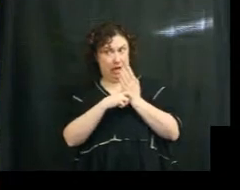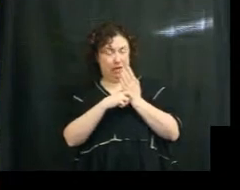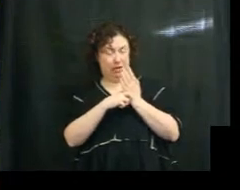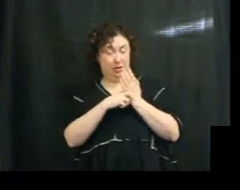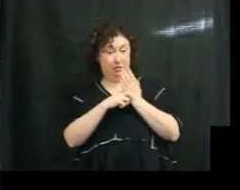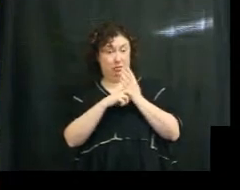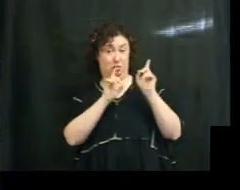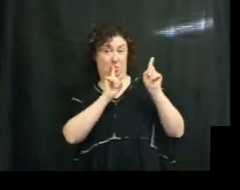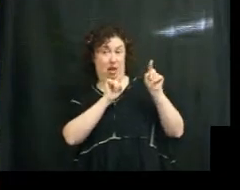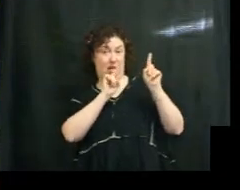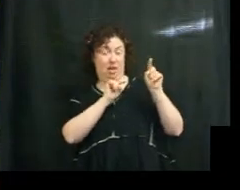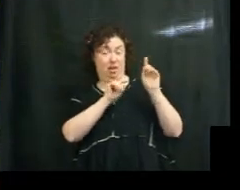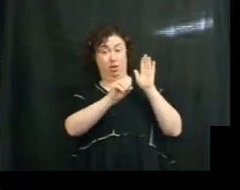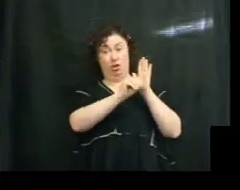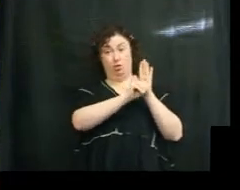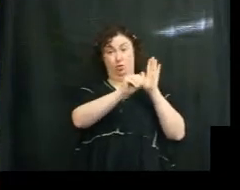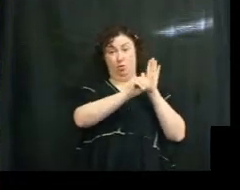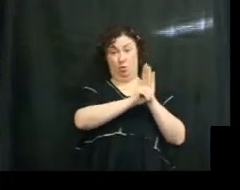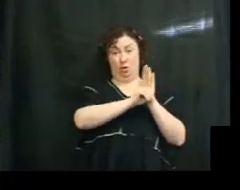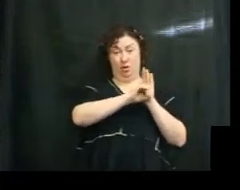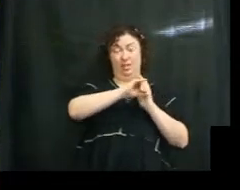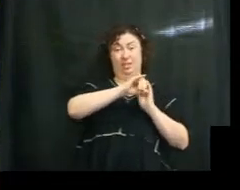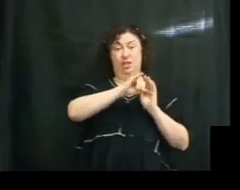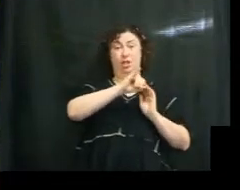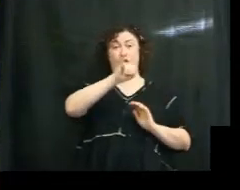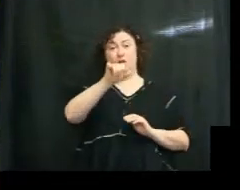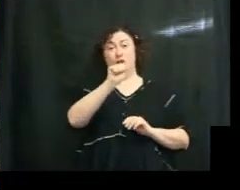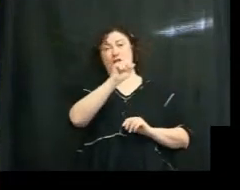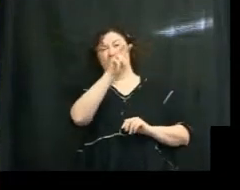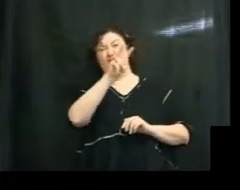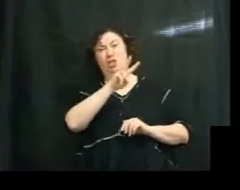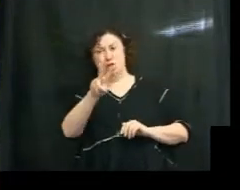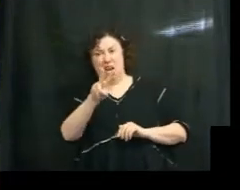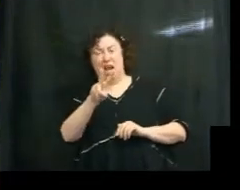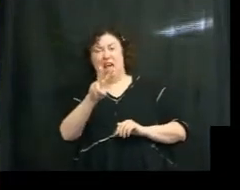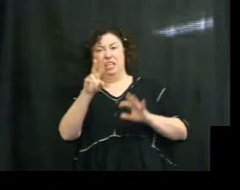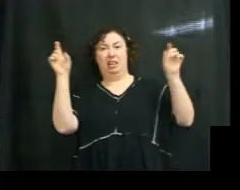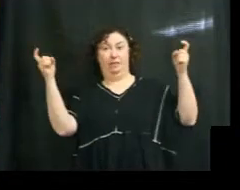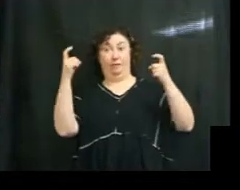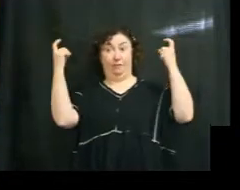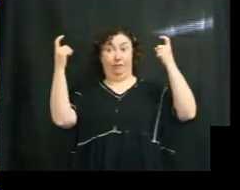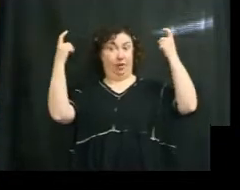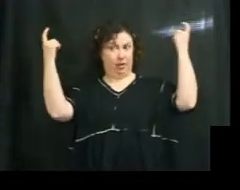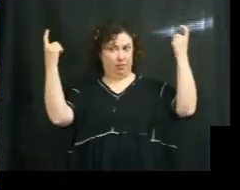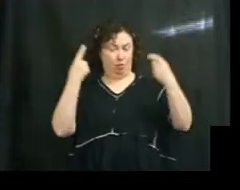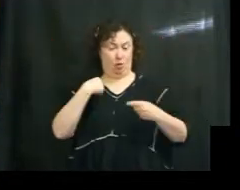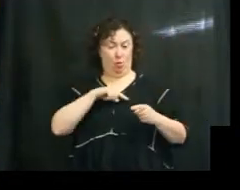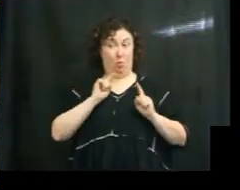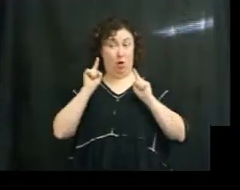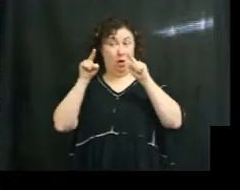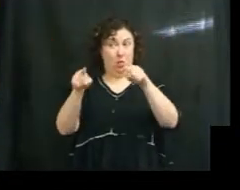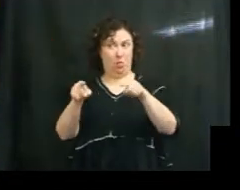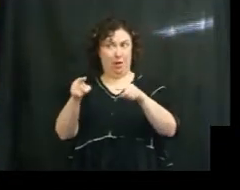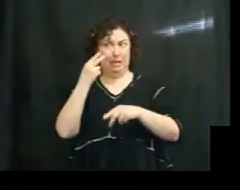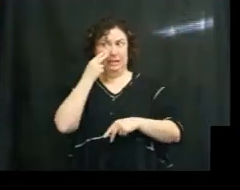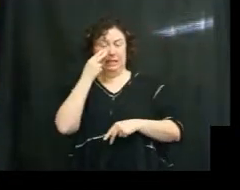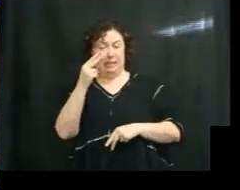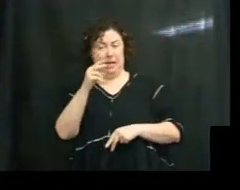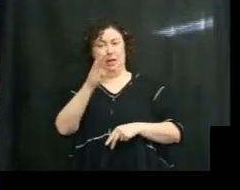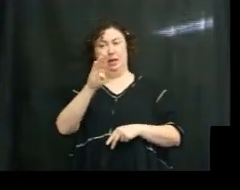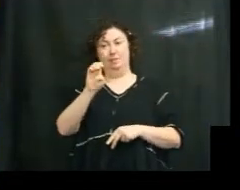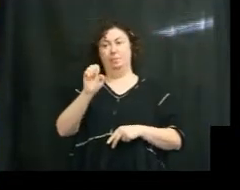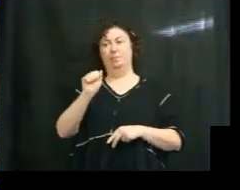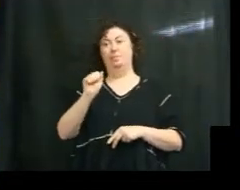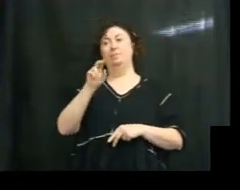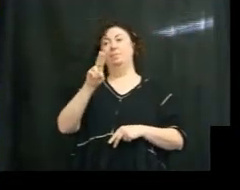and biggest musical festival in town. We went to see Bo Diddley, who played my mom said was one